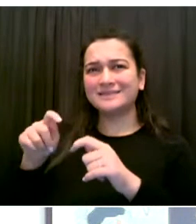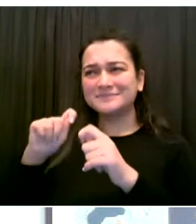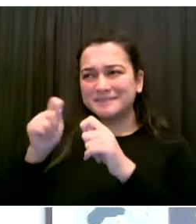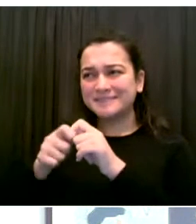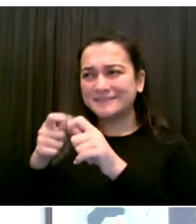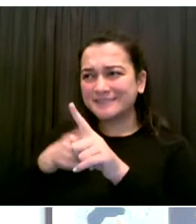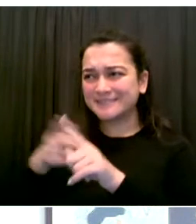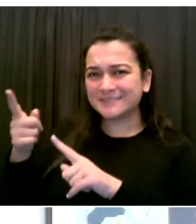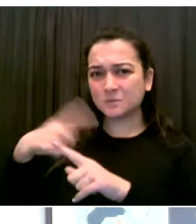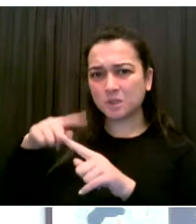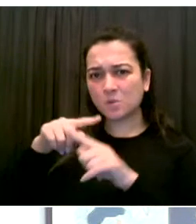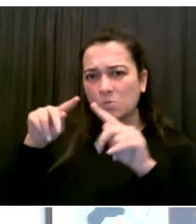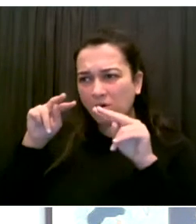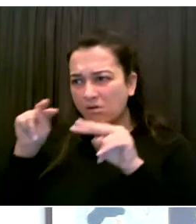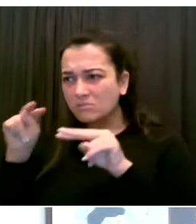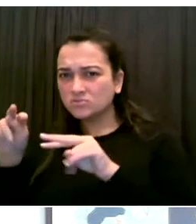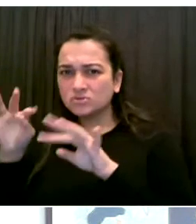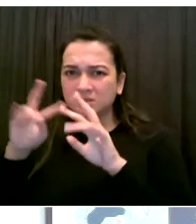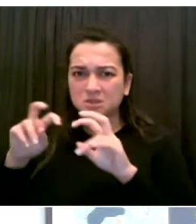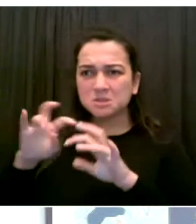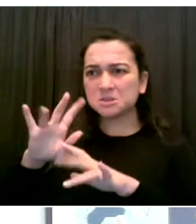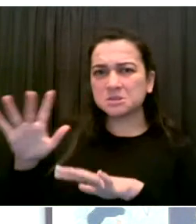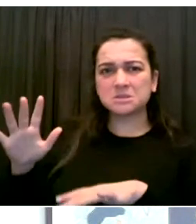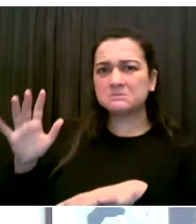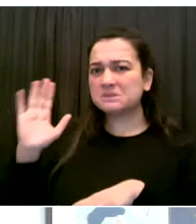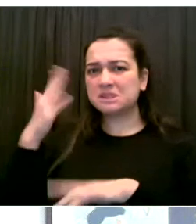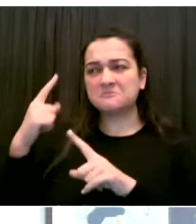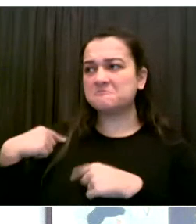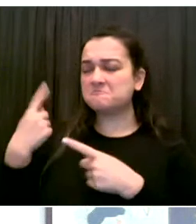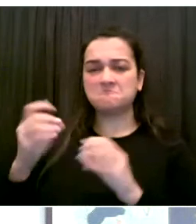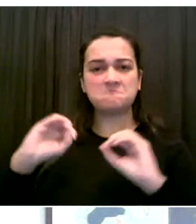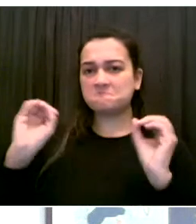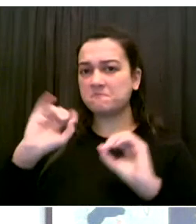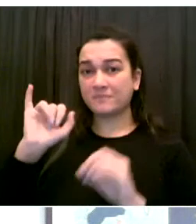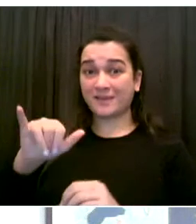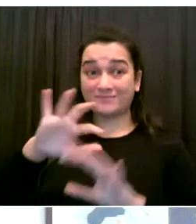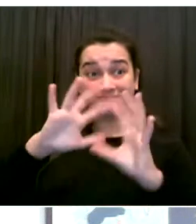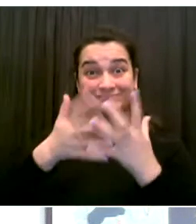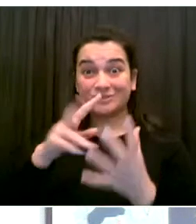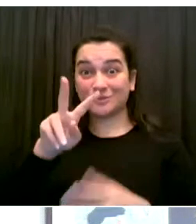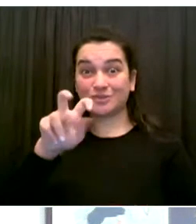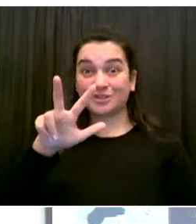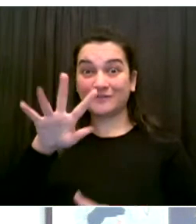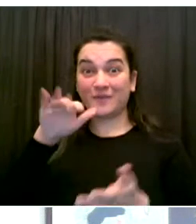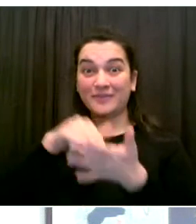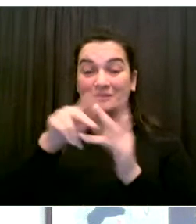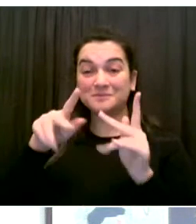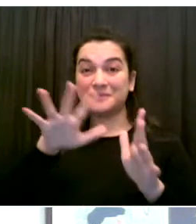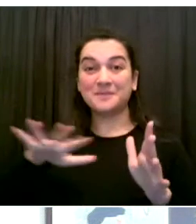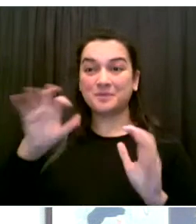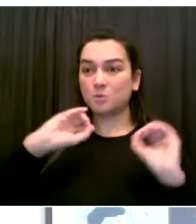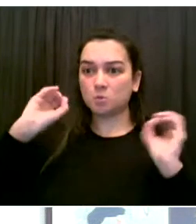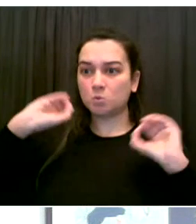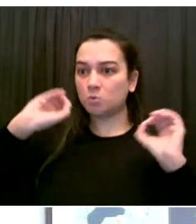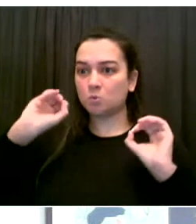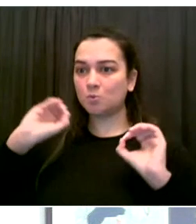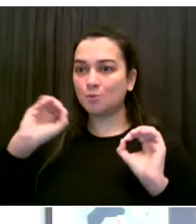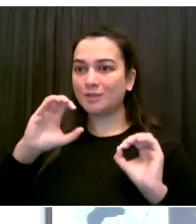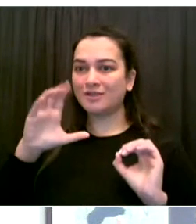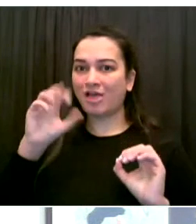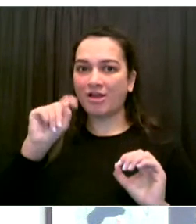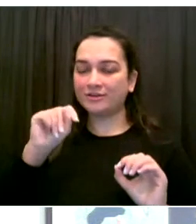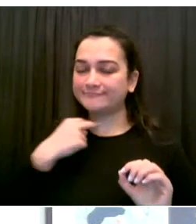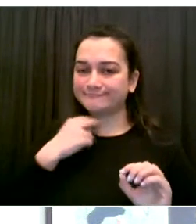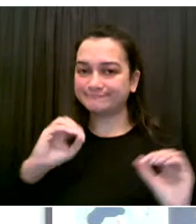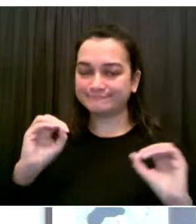with our federal partners, but we have not seen that thus far. With respect to the appointments that are being rescheduled, I want to emphasize one part of